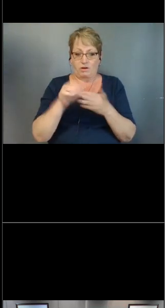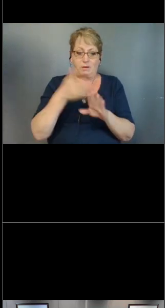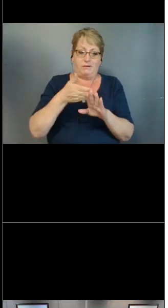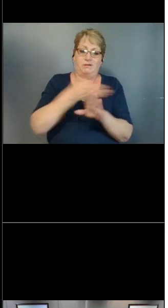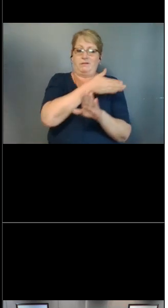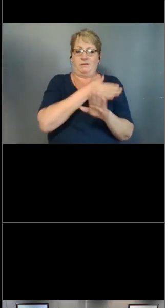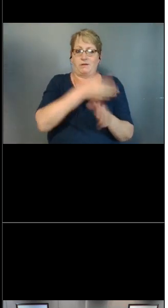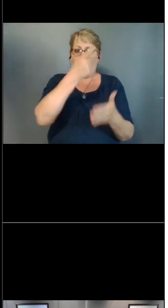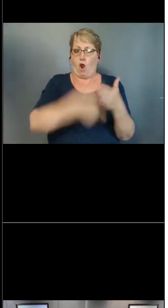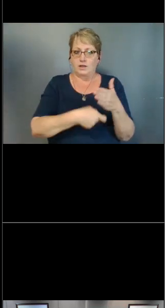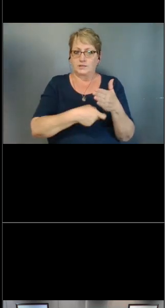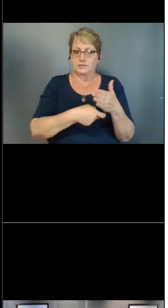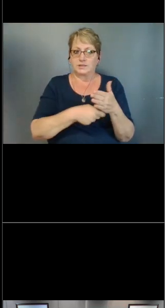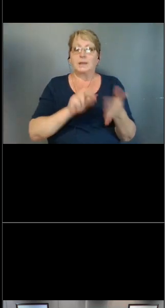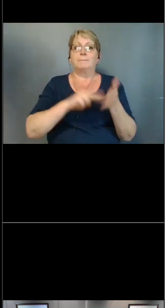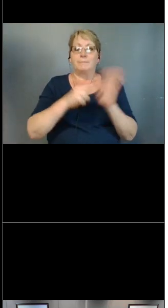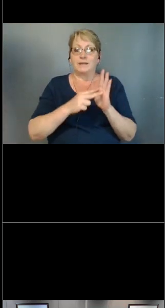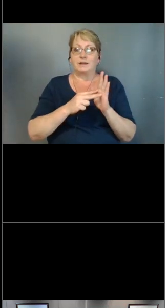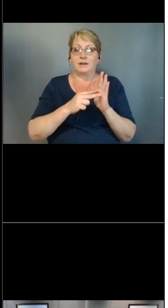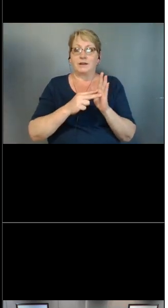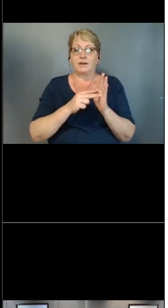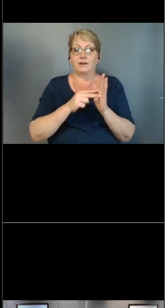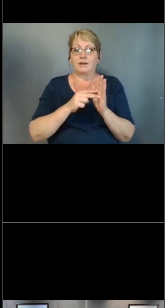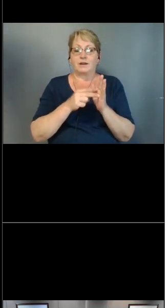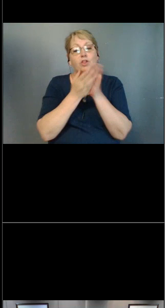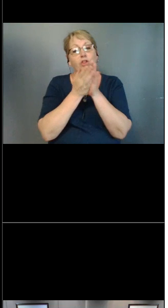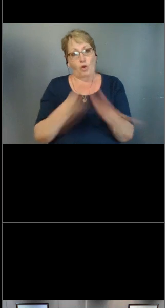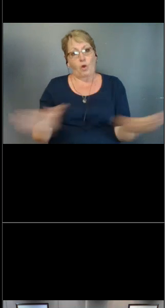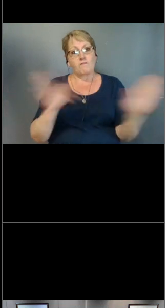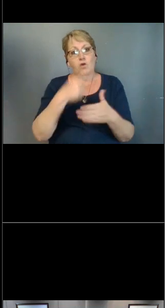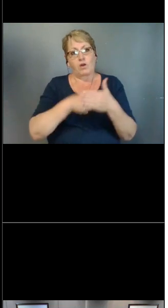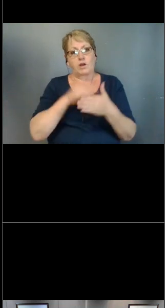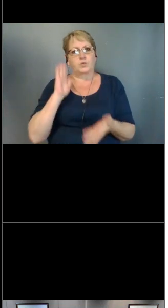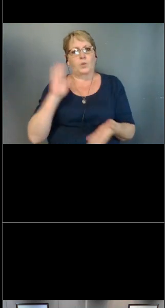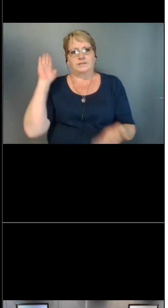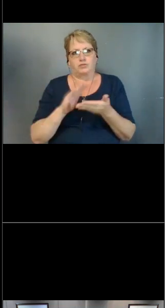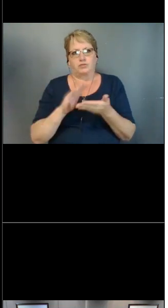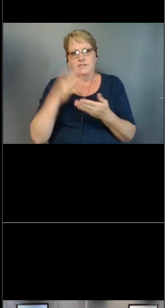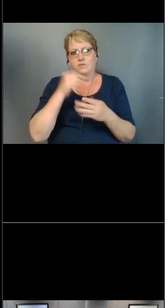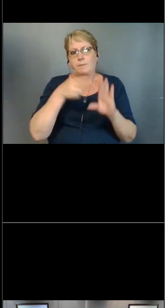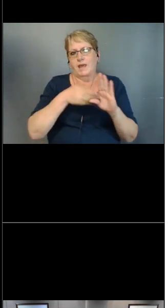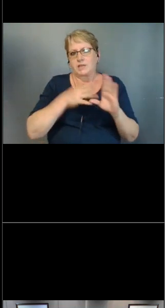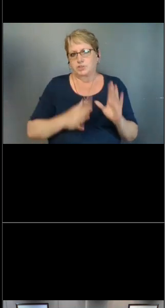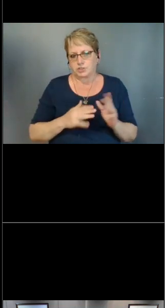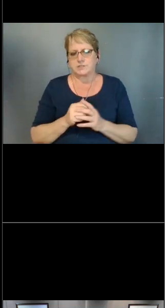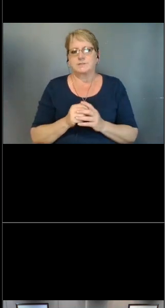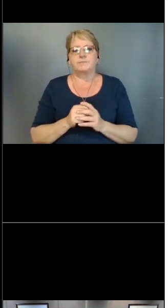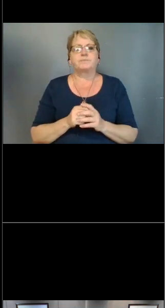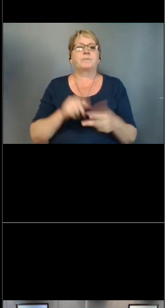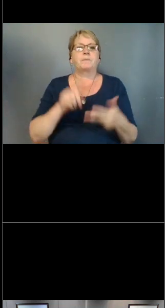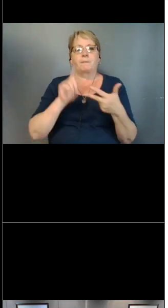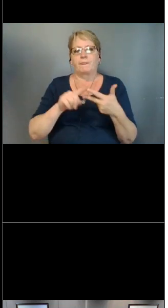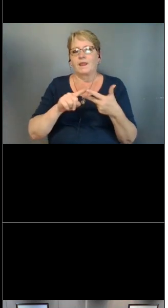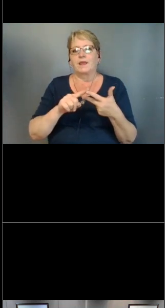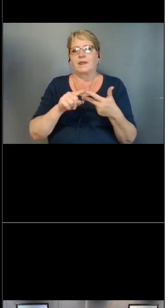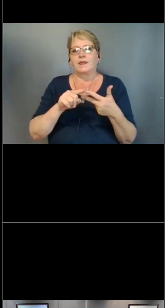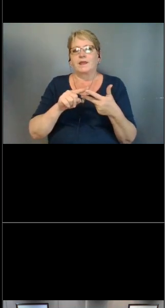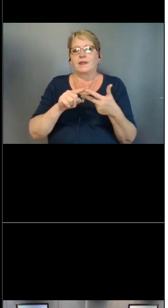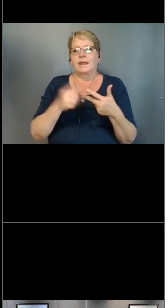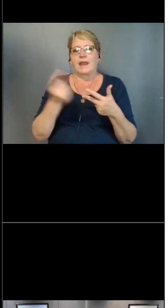will effectively bring the overall cost down for our passengers. The second modification to the fare structure is to eliminate the Enhanced